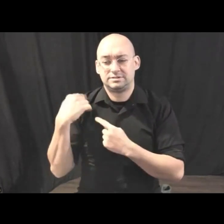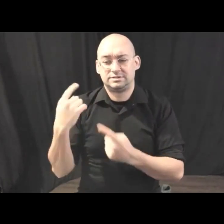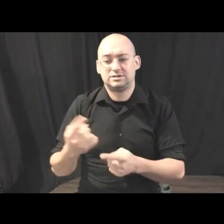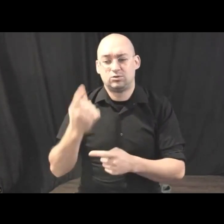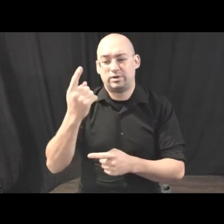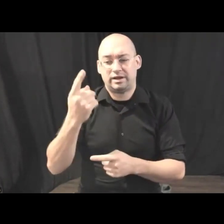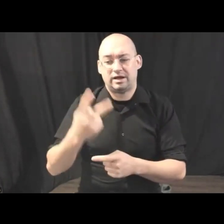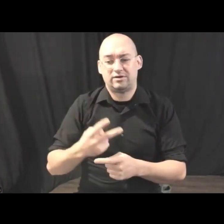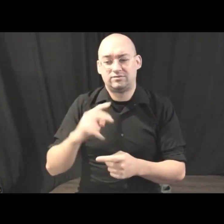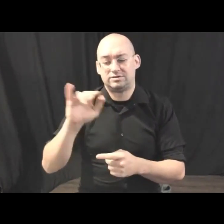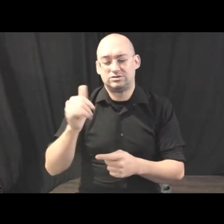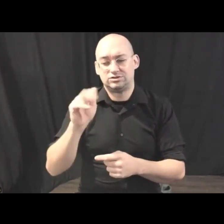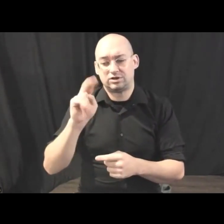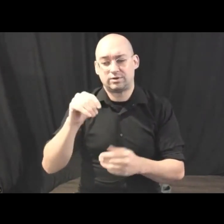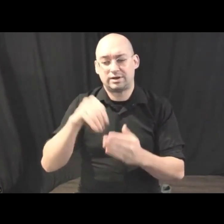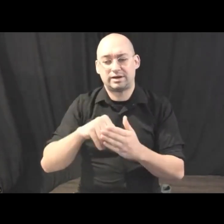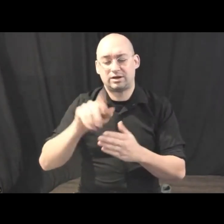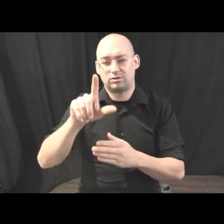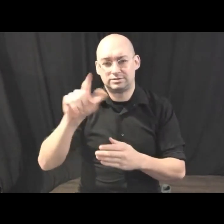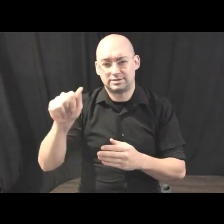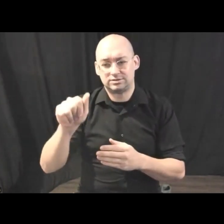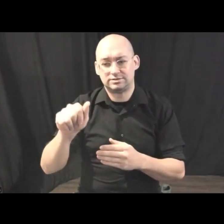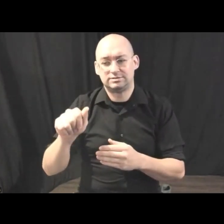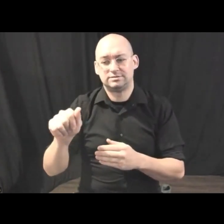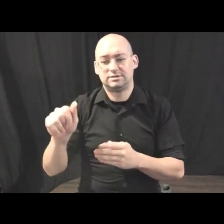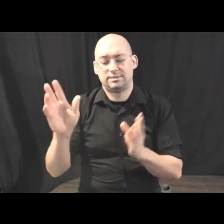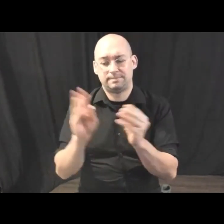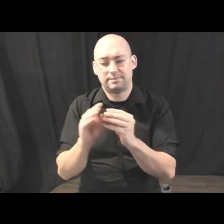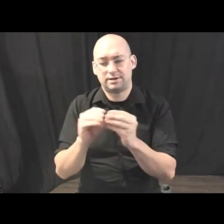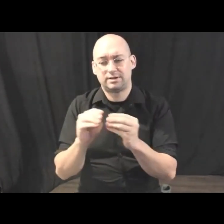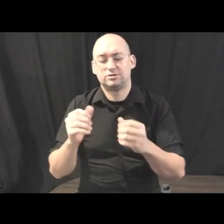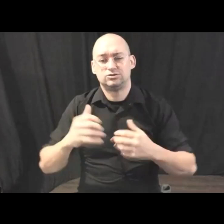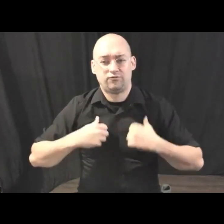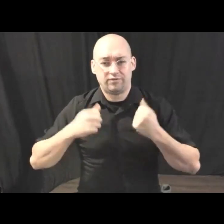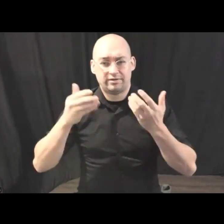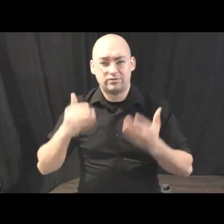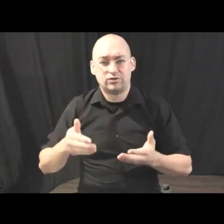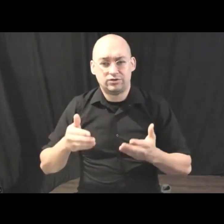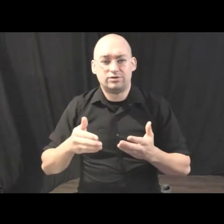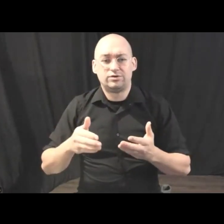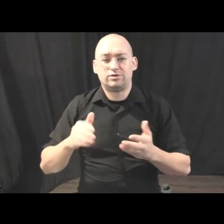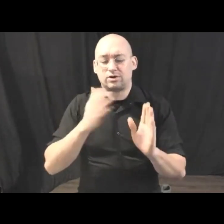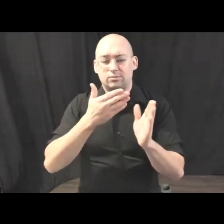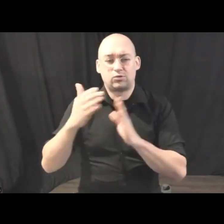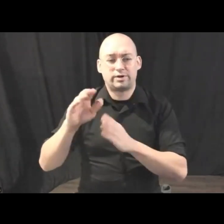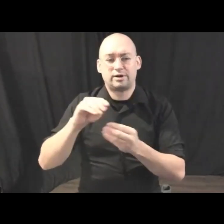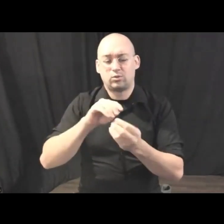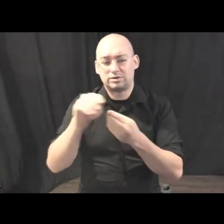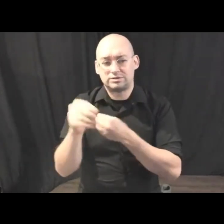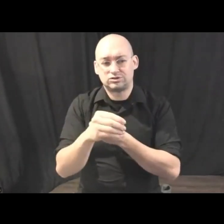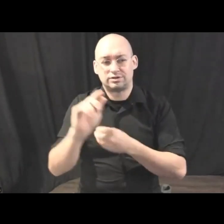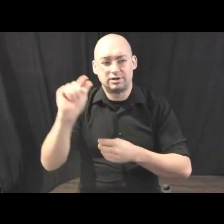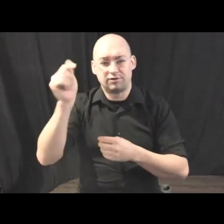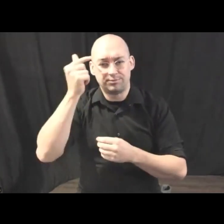Los Angeles and meeting with survivors, meeting with community-based organizations, meeting with government